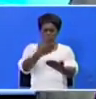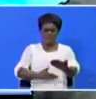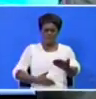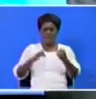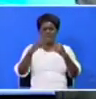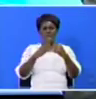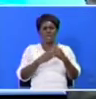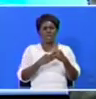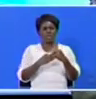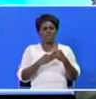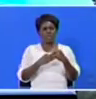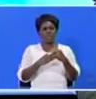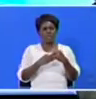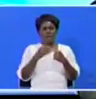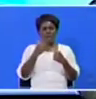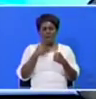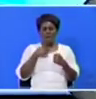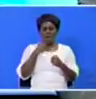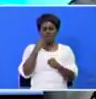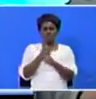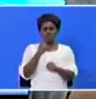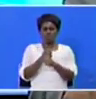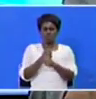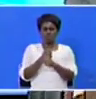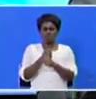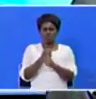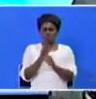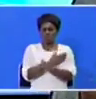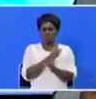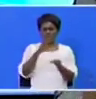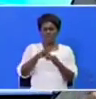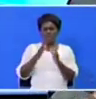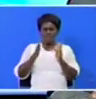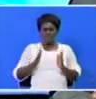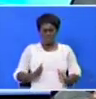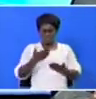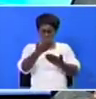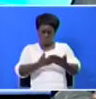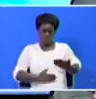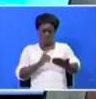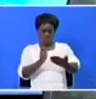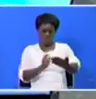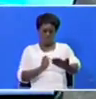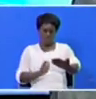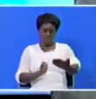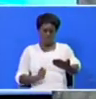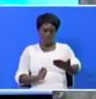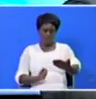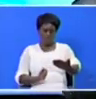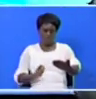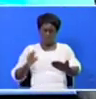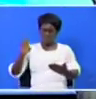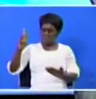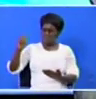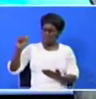in which they outlined all that they've done towards the elections. And the person who prepared that document is Immaculate Kasait, who